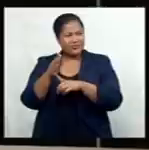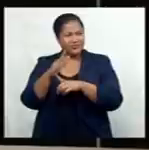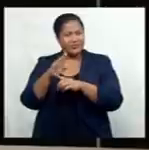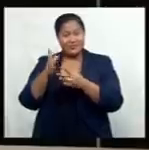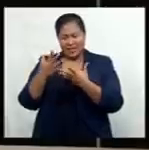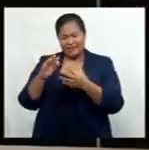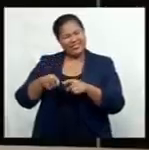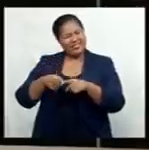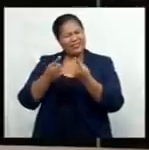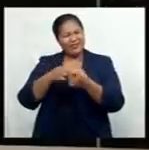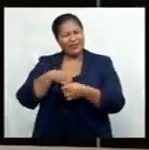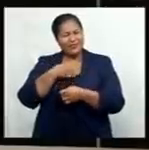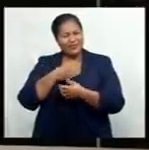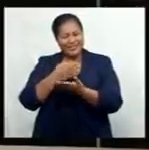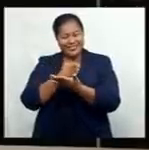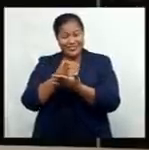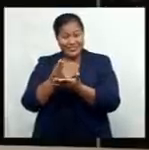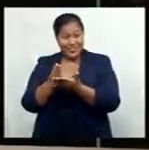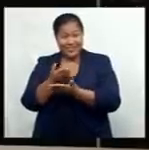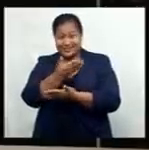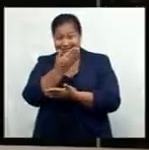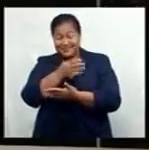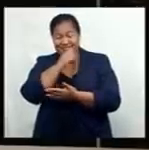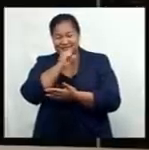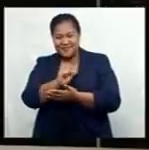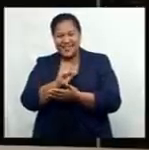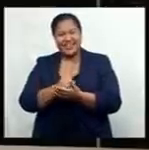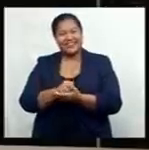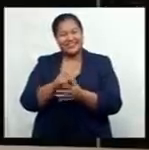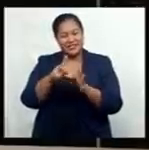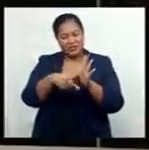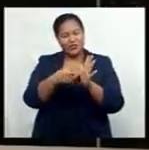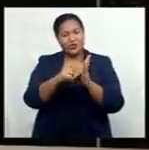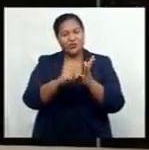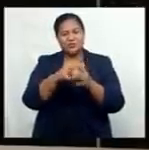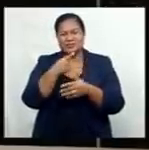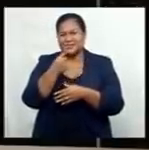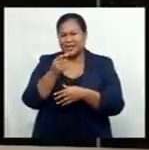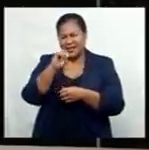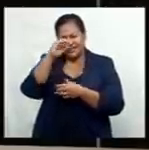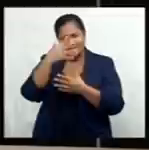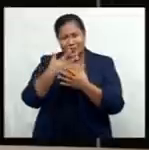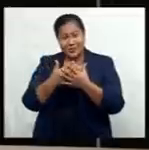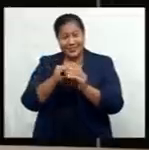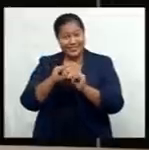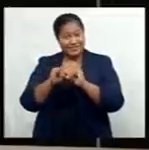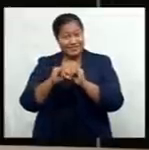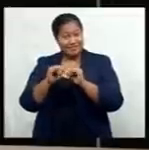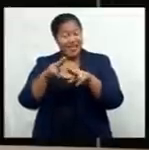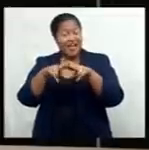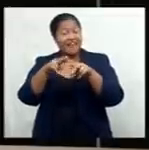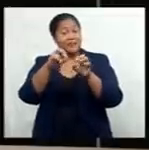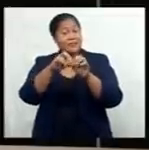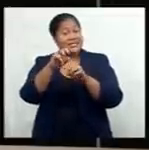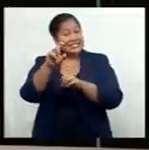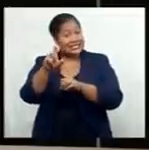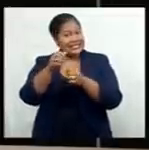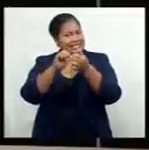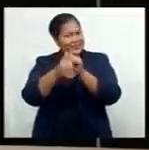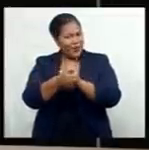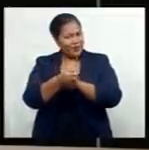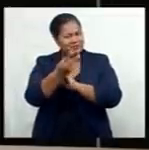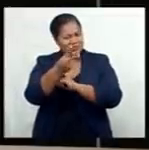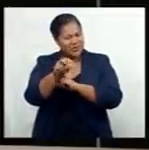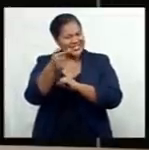Olympic gold medalist Joshua Wakurambili. Describing his experience in an interview with FBC Sports, the